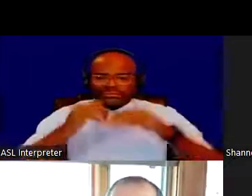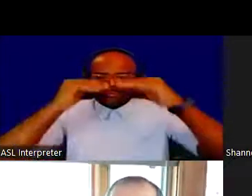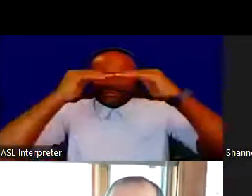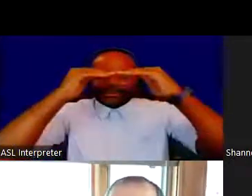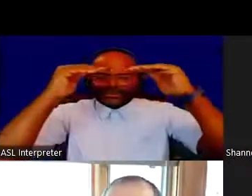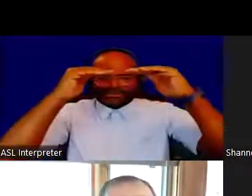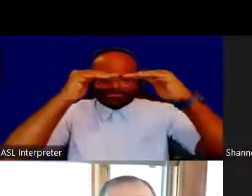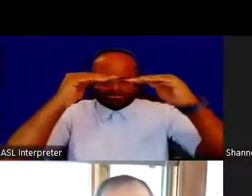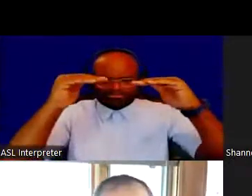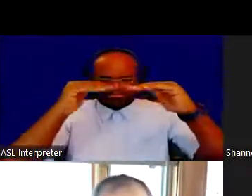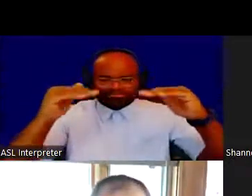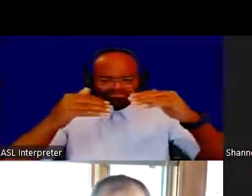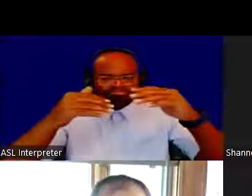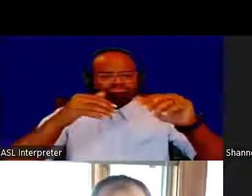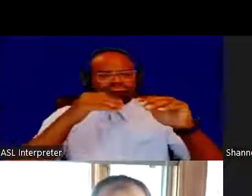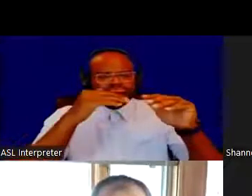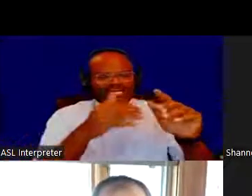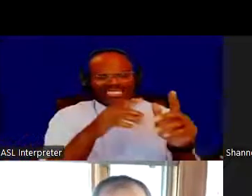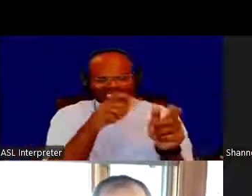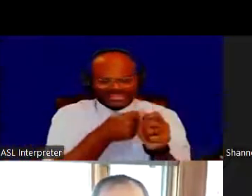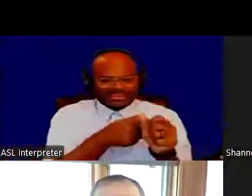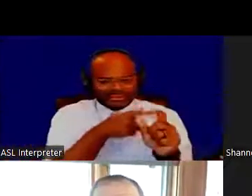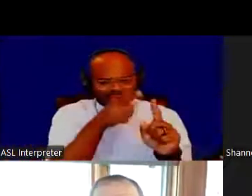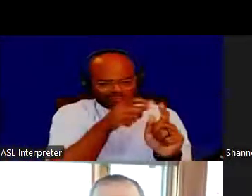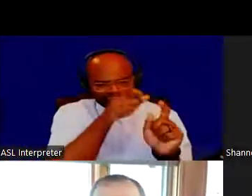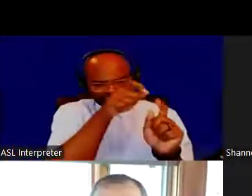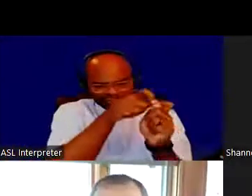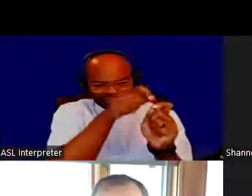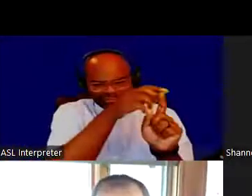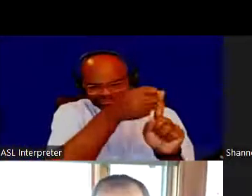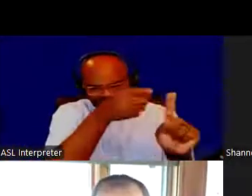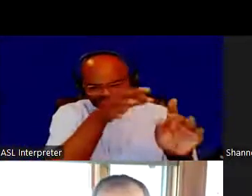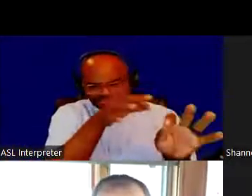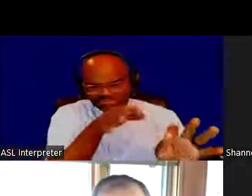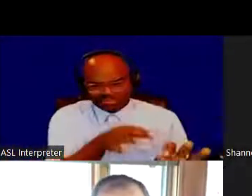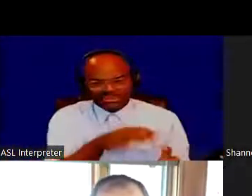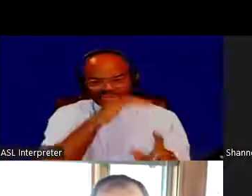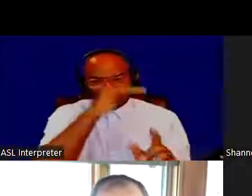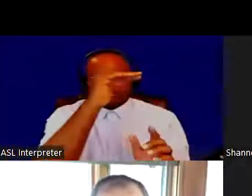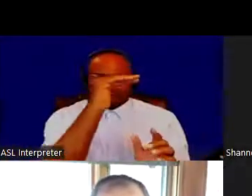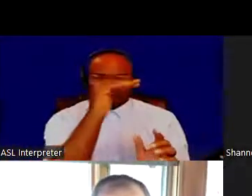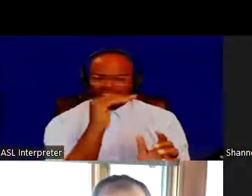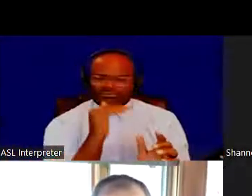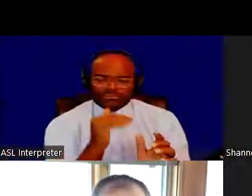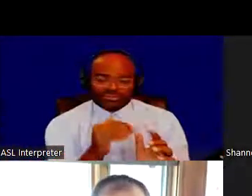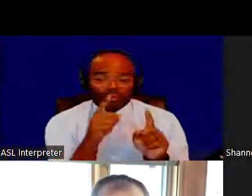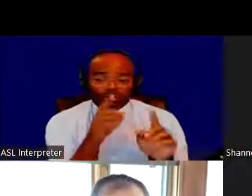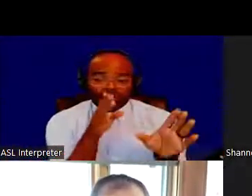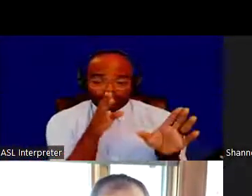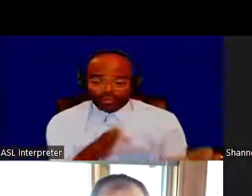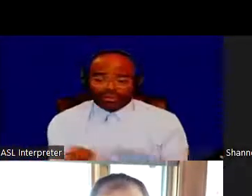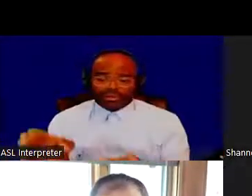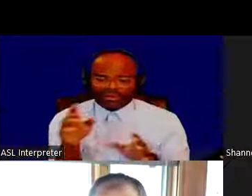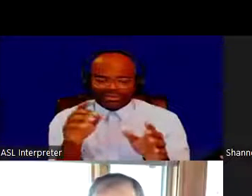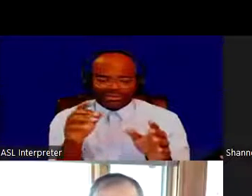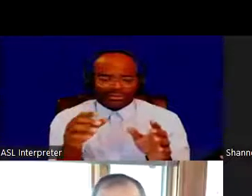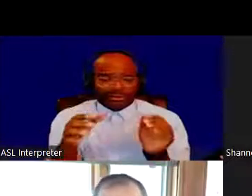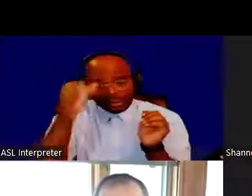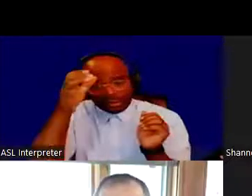consistent level of specificity when it comes to organizing adaptation concepts and